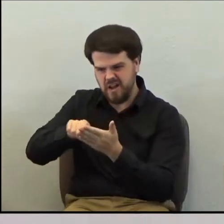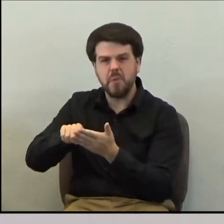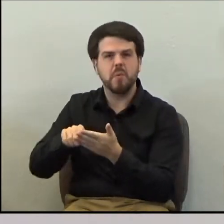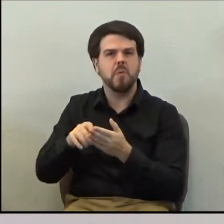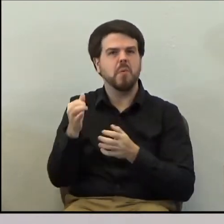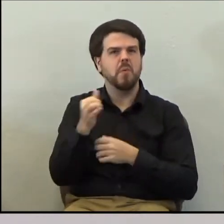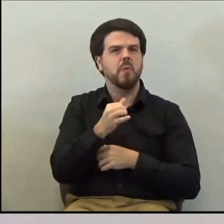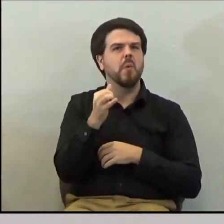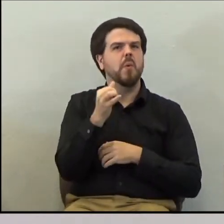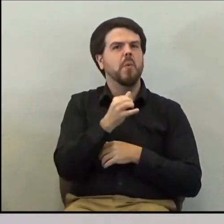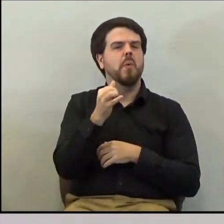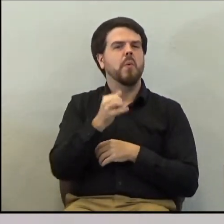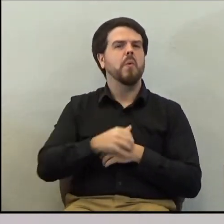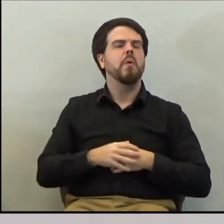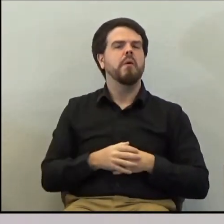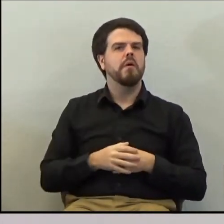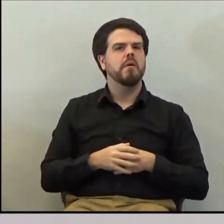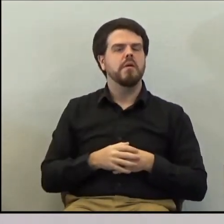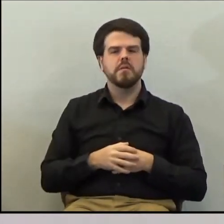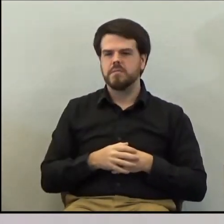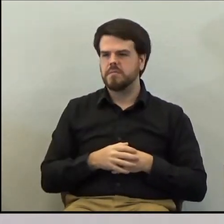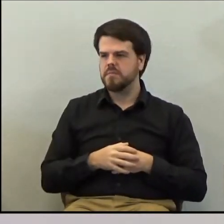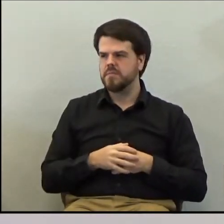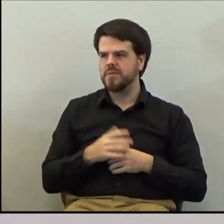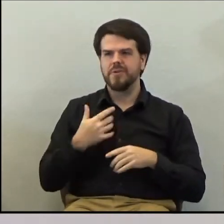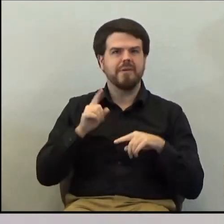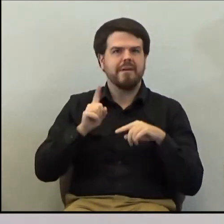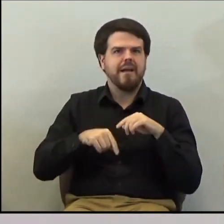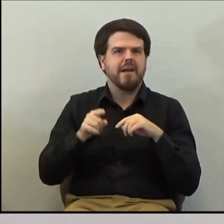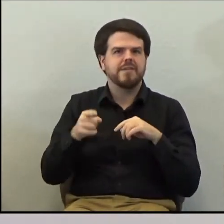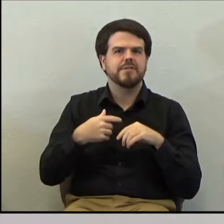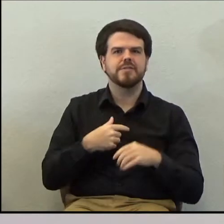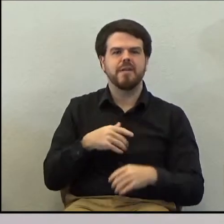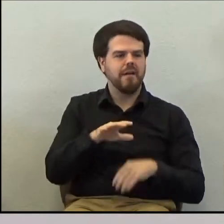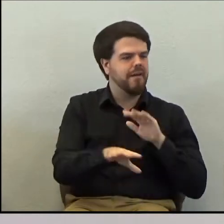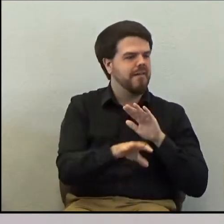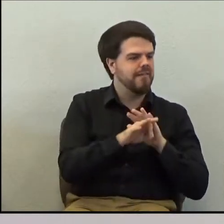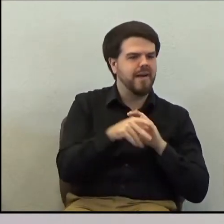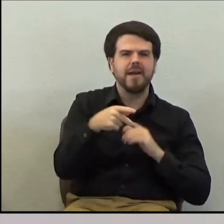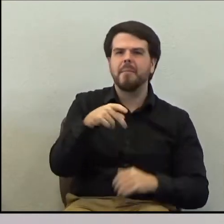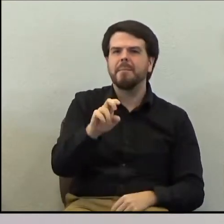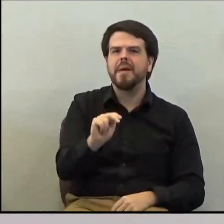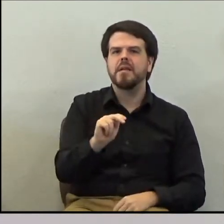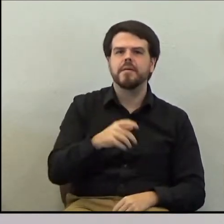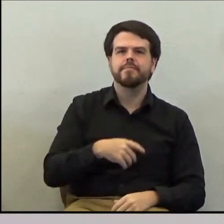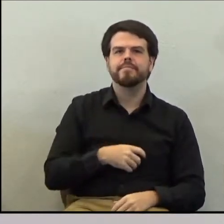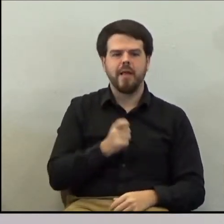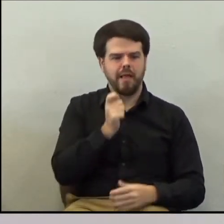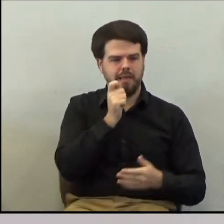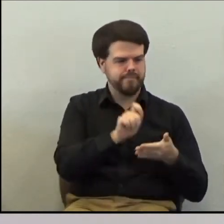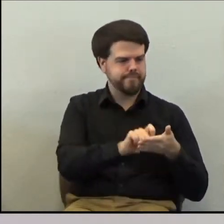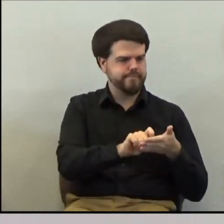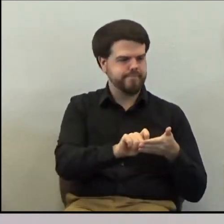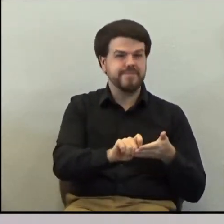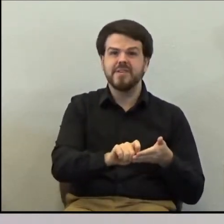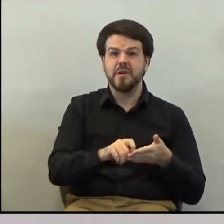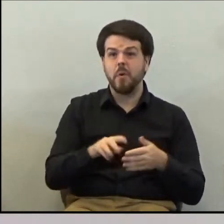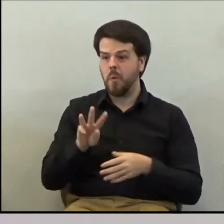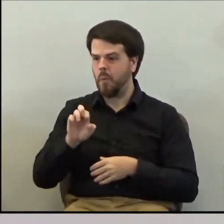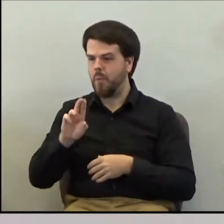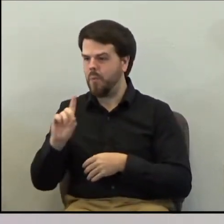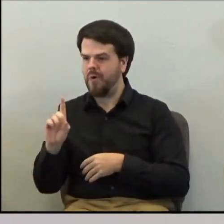undertaking. And you just couldn't go around and get a ballpoint pen or get your word processor going. You had to